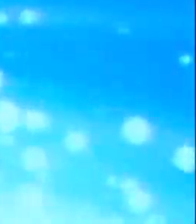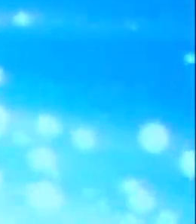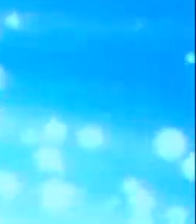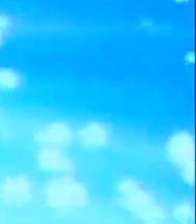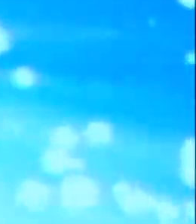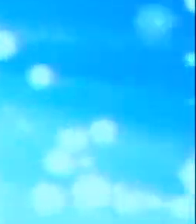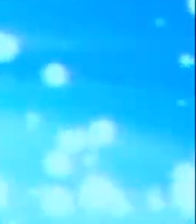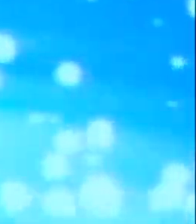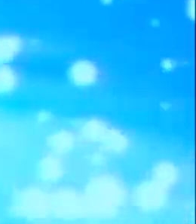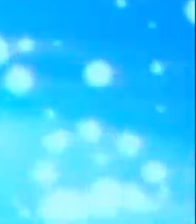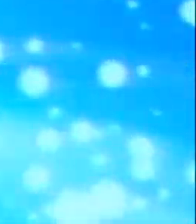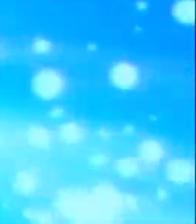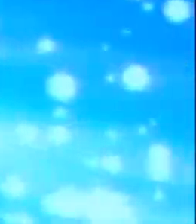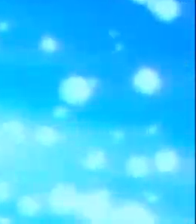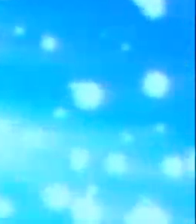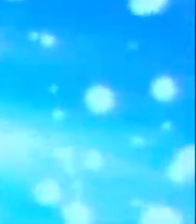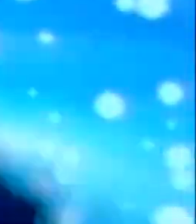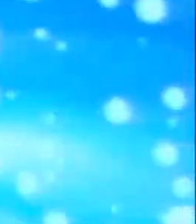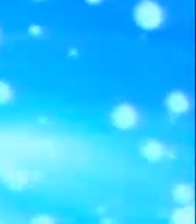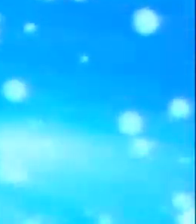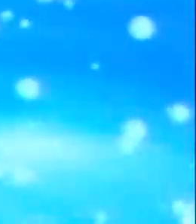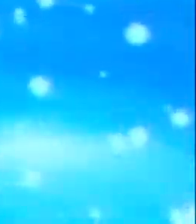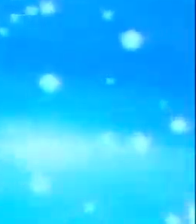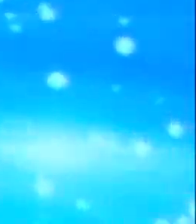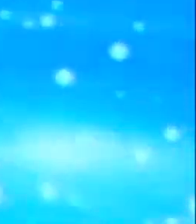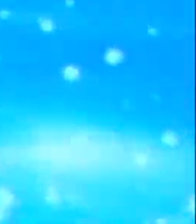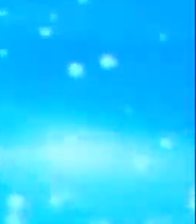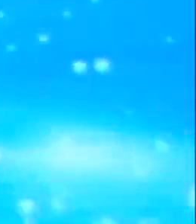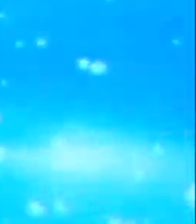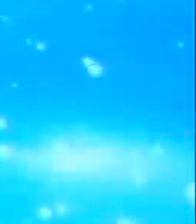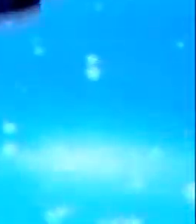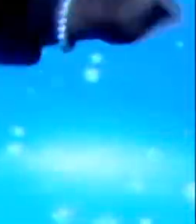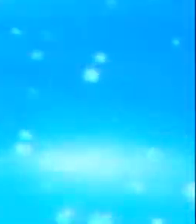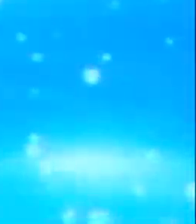Come on, yeah. Show.